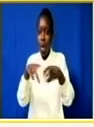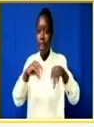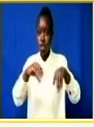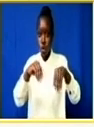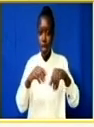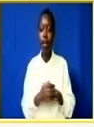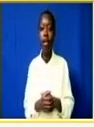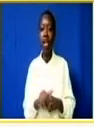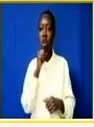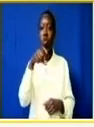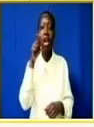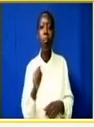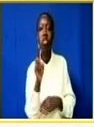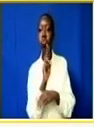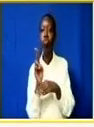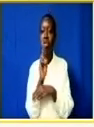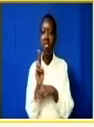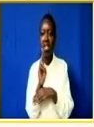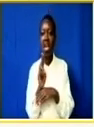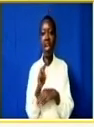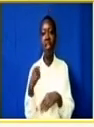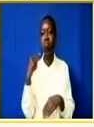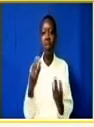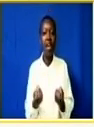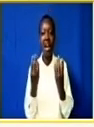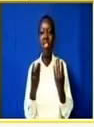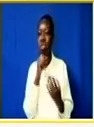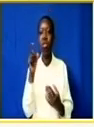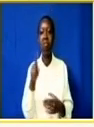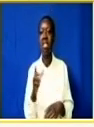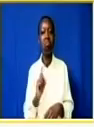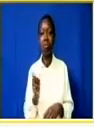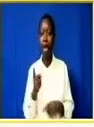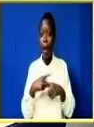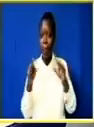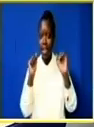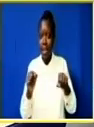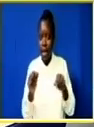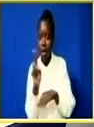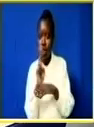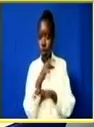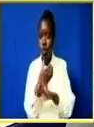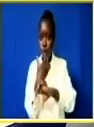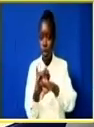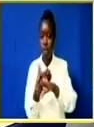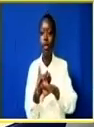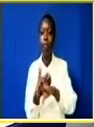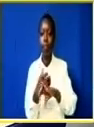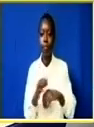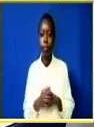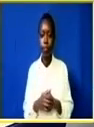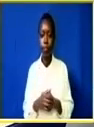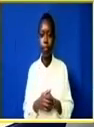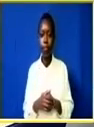not a must you even use the grass. Mm. You can put stones. Yeah, okay. You can put the hardcore stones. You